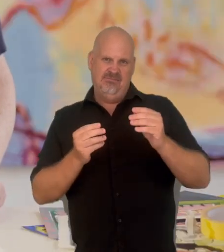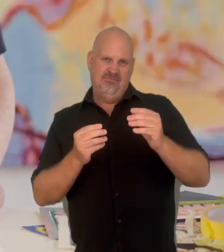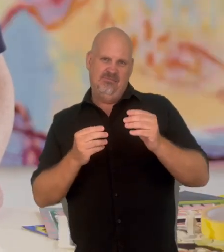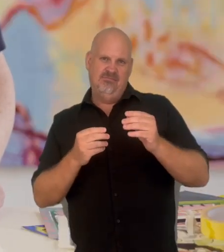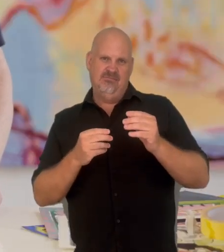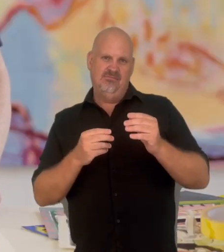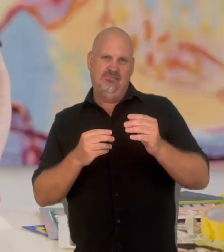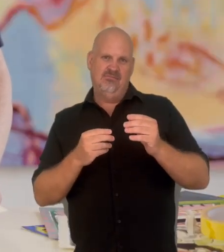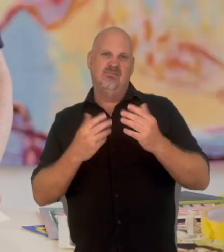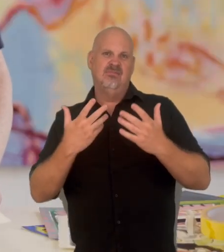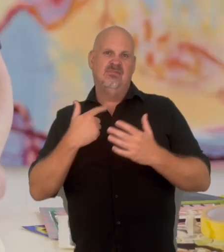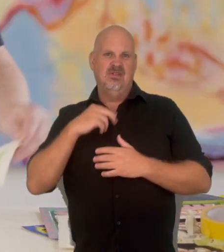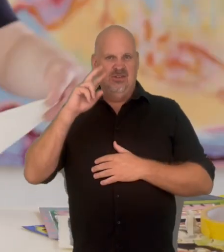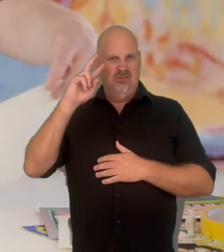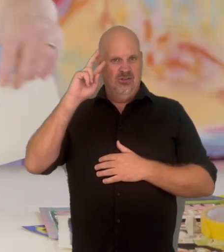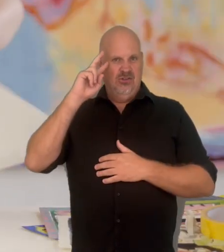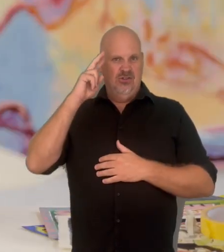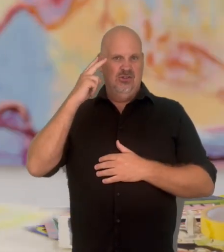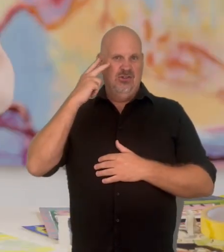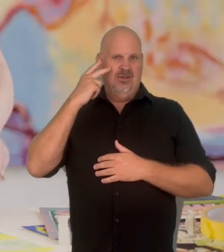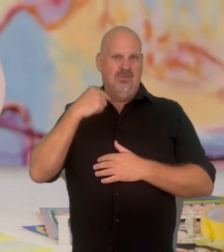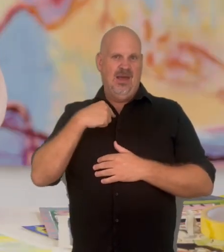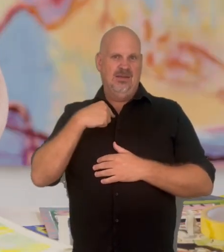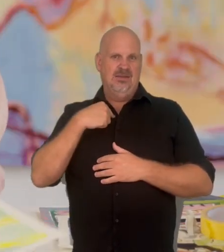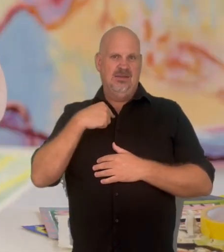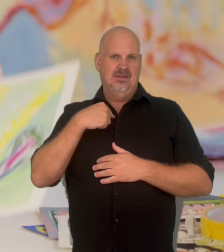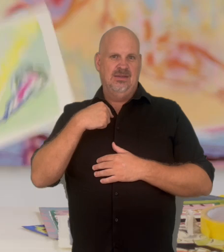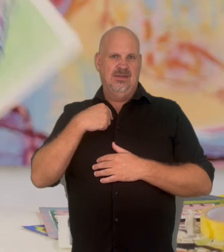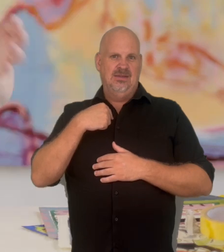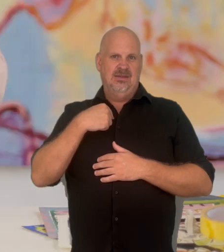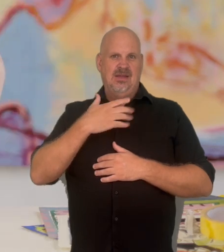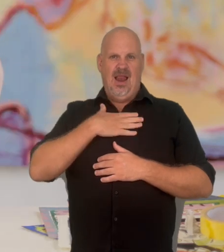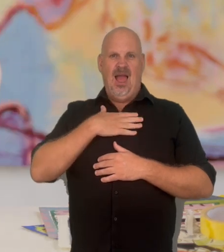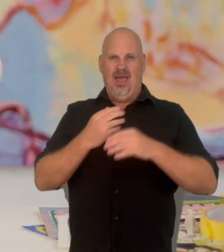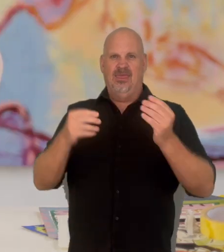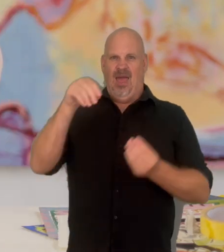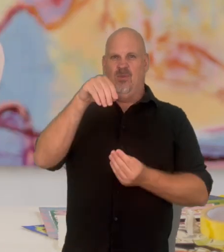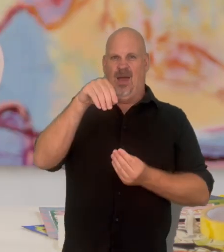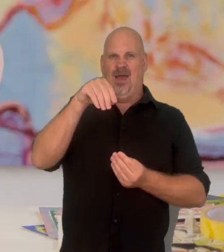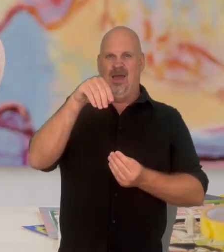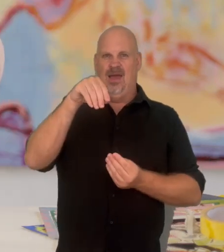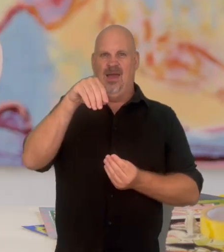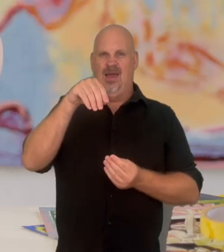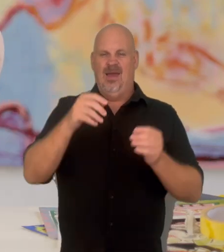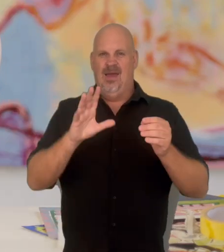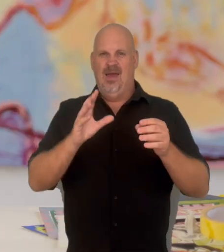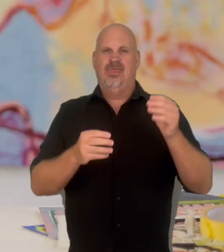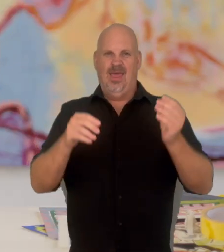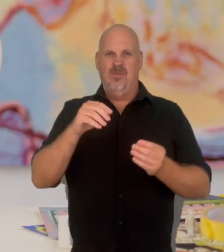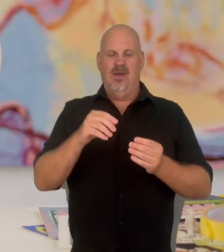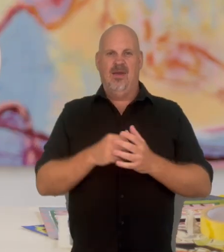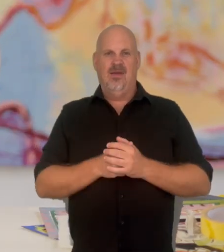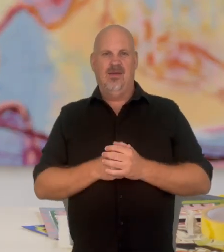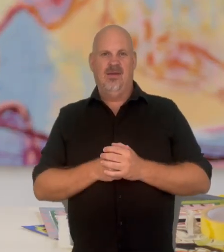changed my mind again. I quite like it this way. So this way we've got maybe a bird